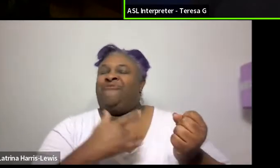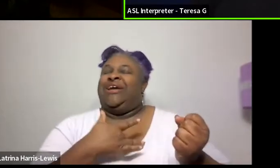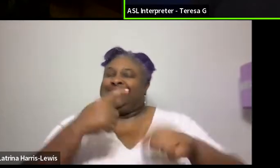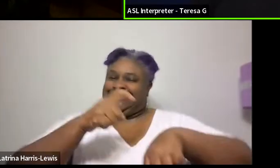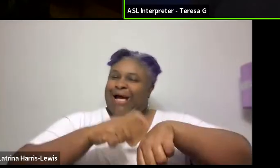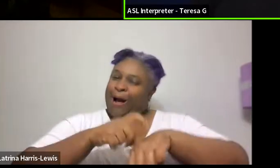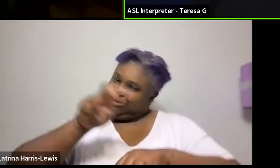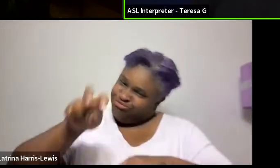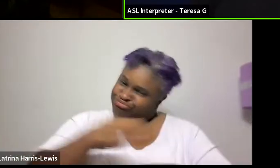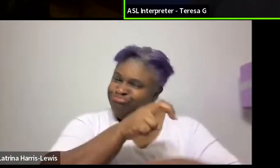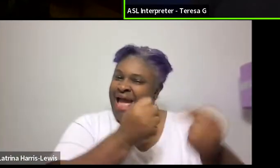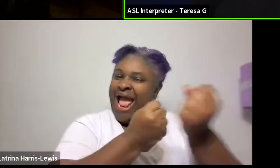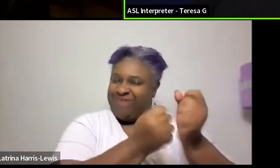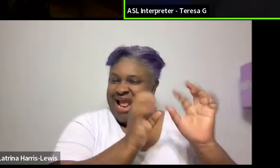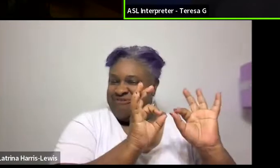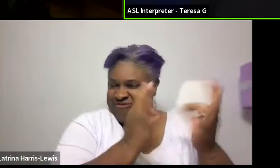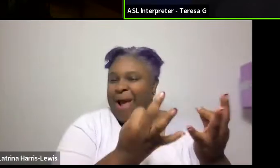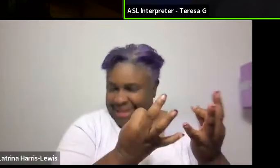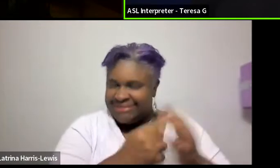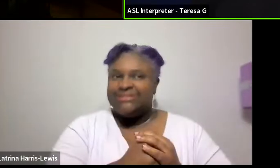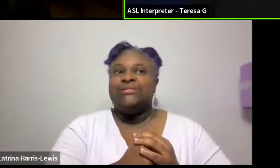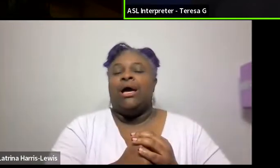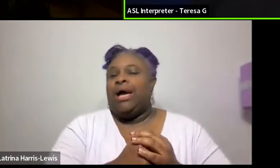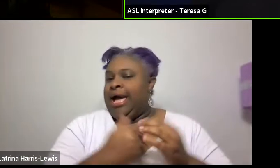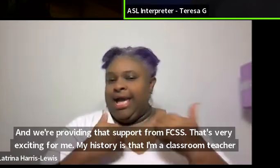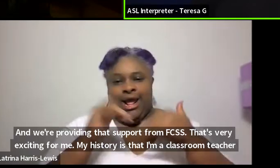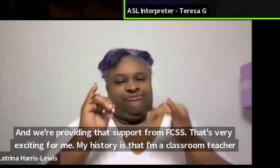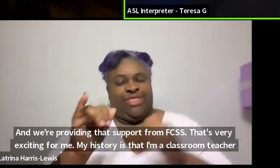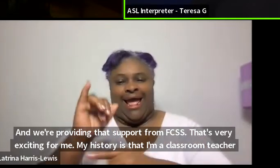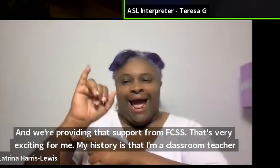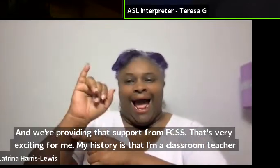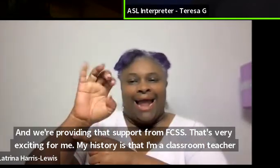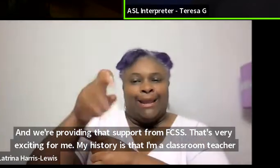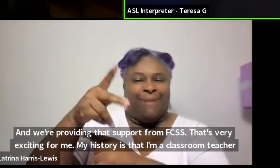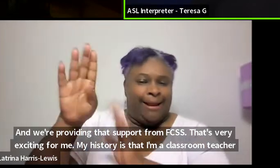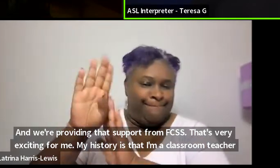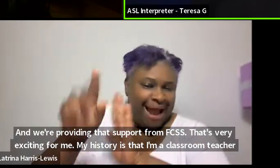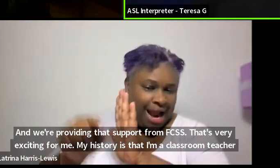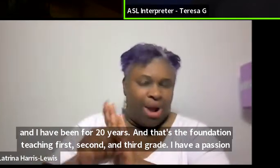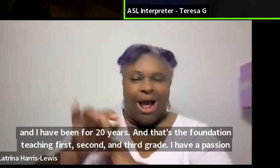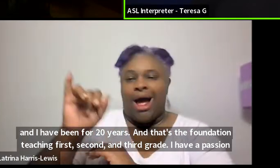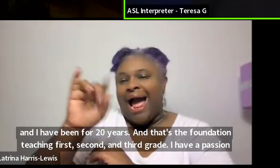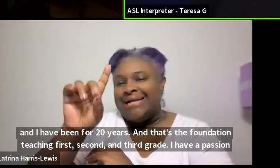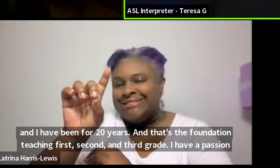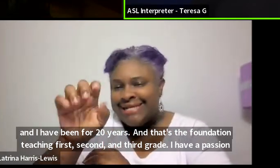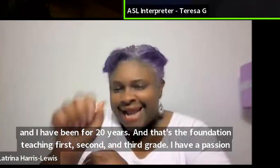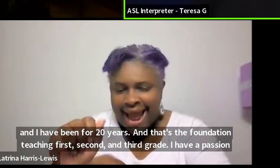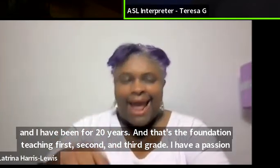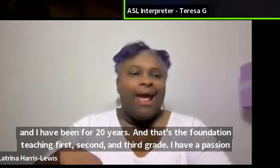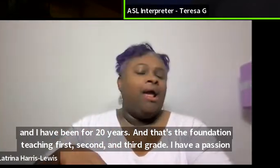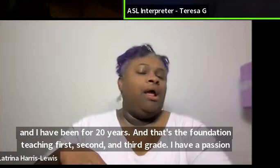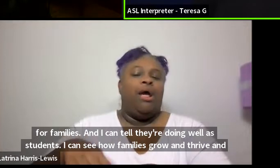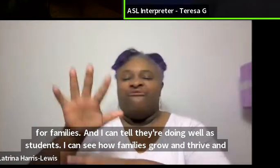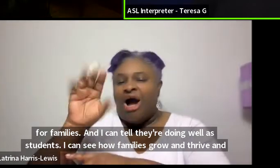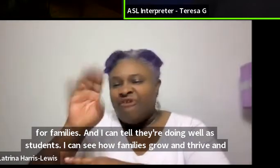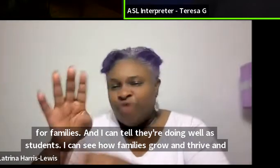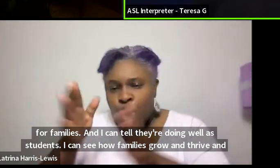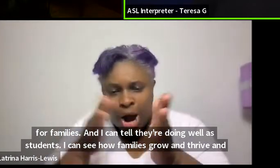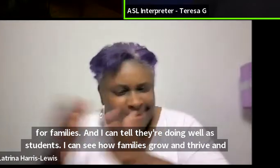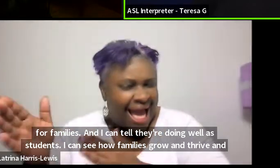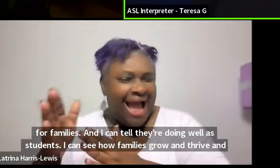struggles. That's when we can identify what families need. And that's why I'm excited to be in this new role. I have